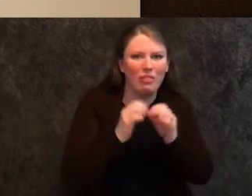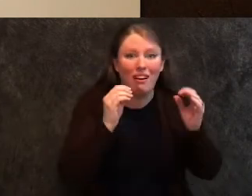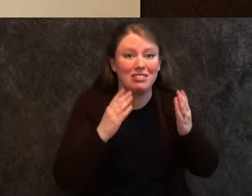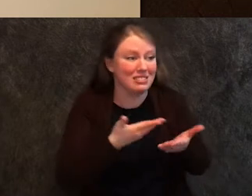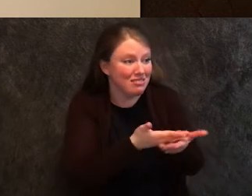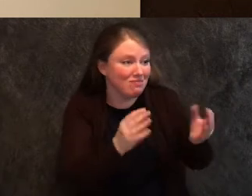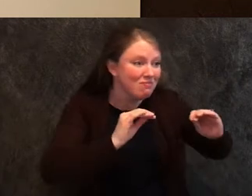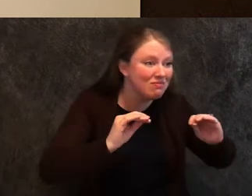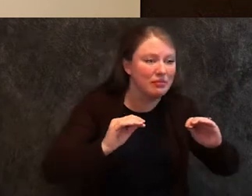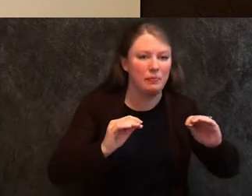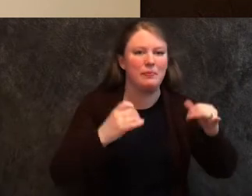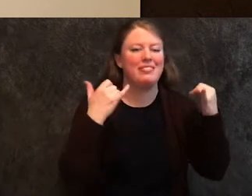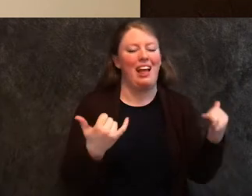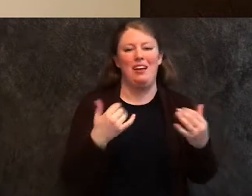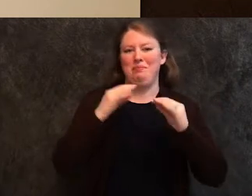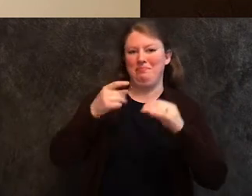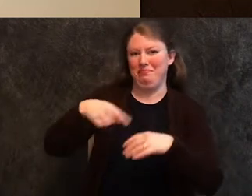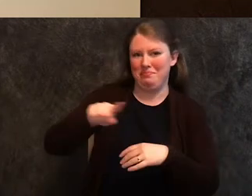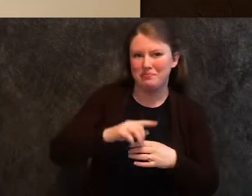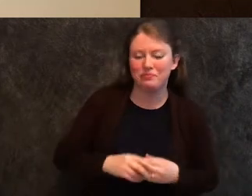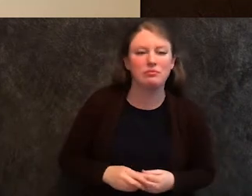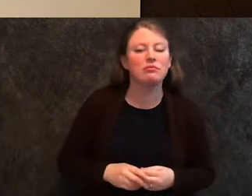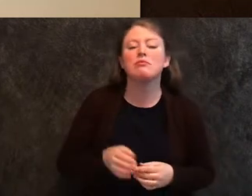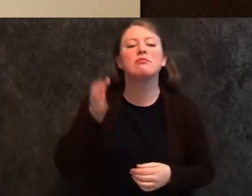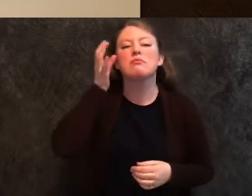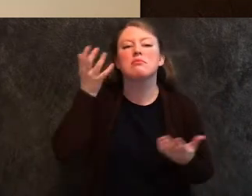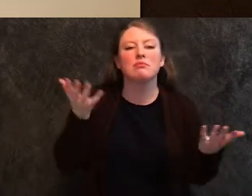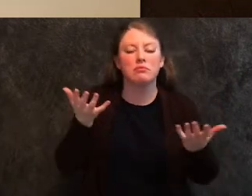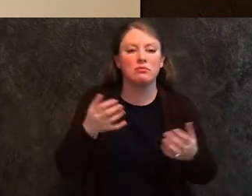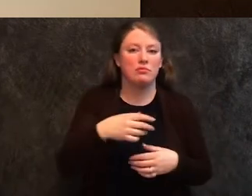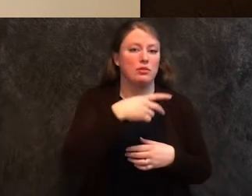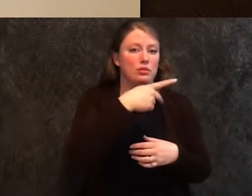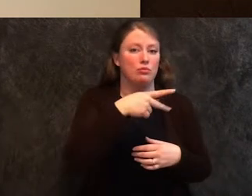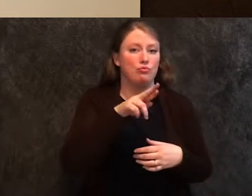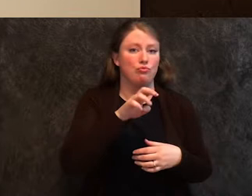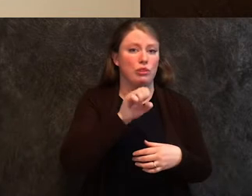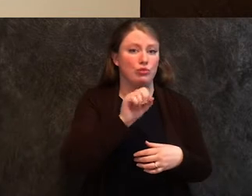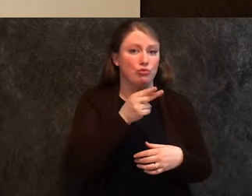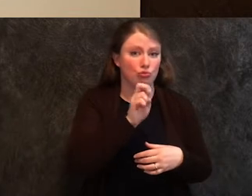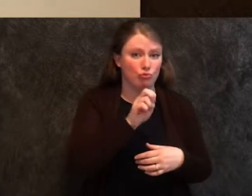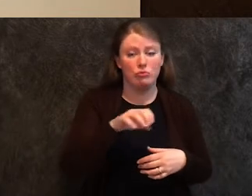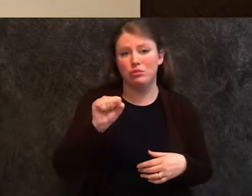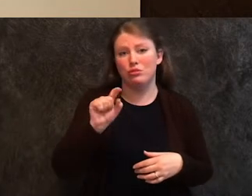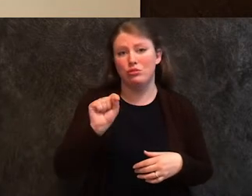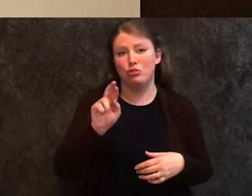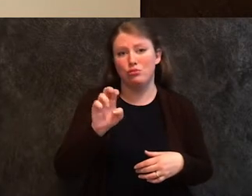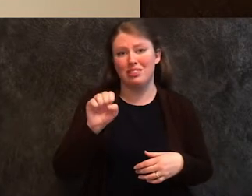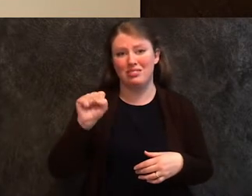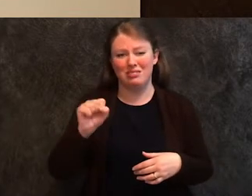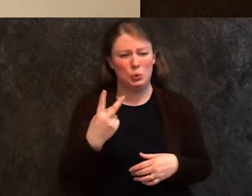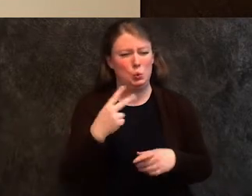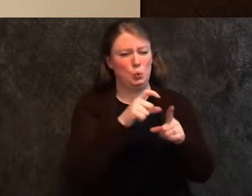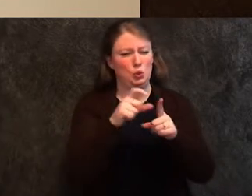the difference between pressure and stress, because a lot of the times when these things are happening to us around us, I feel a lot